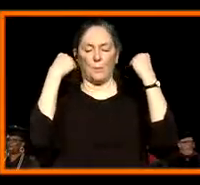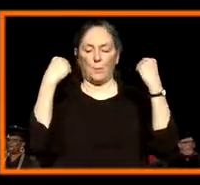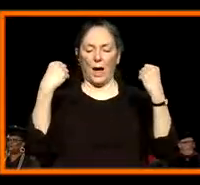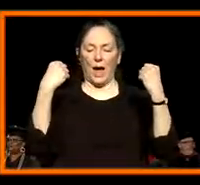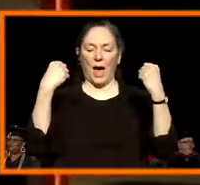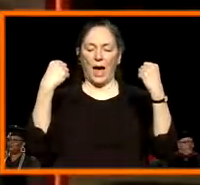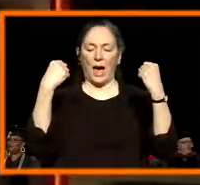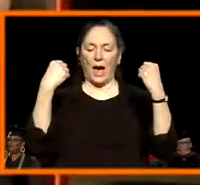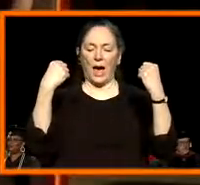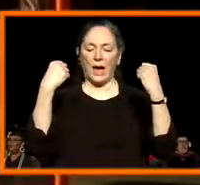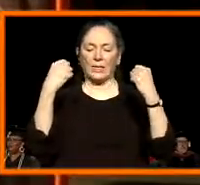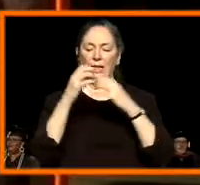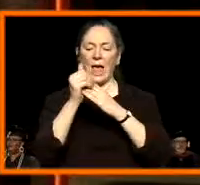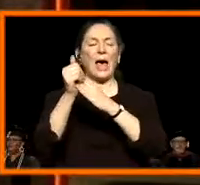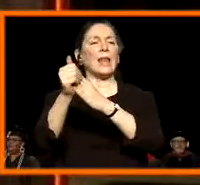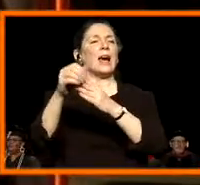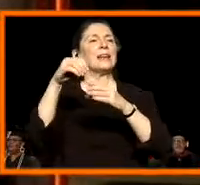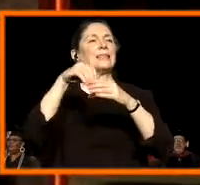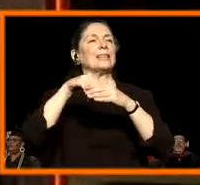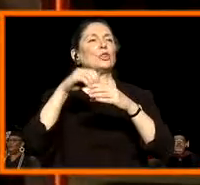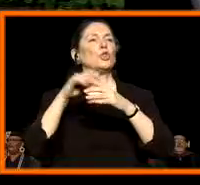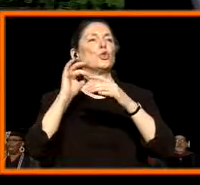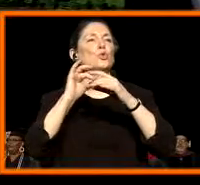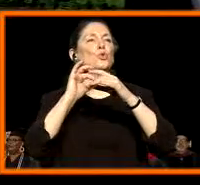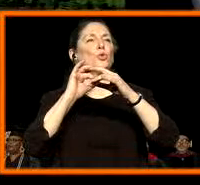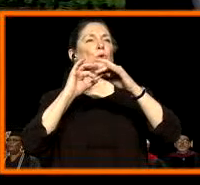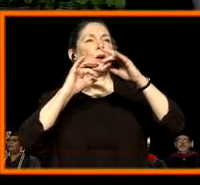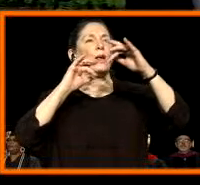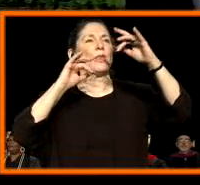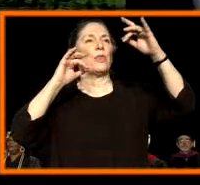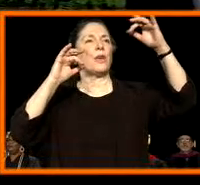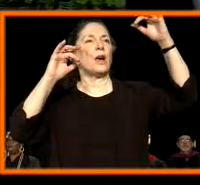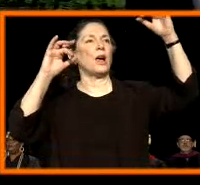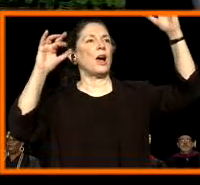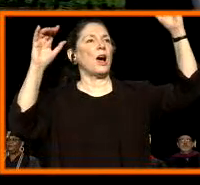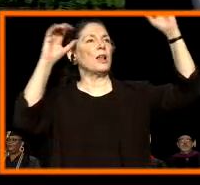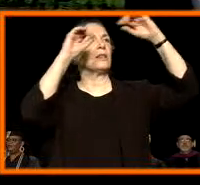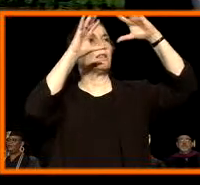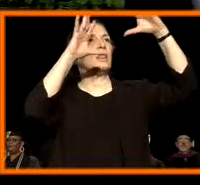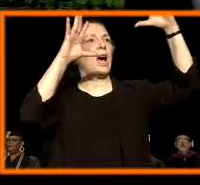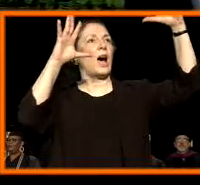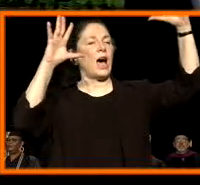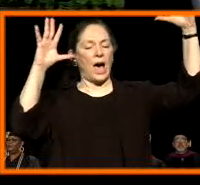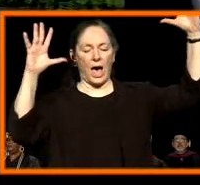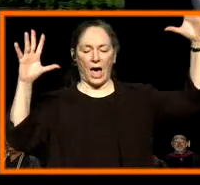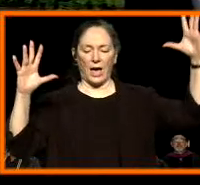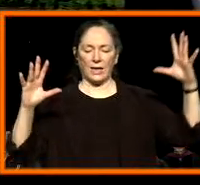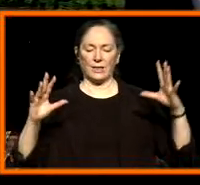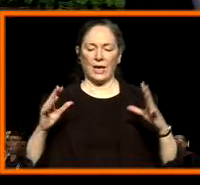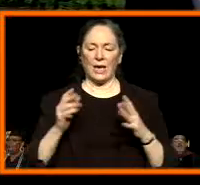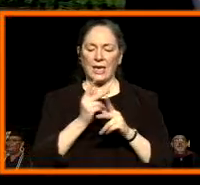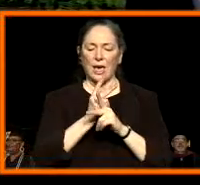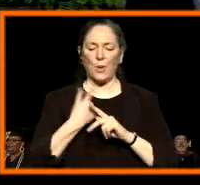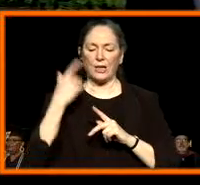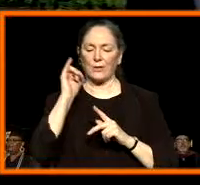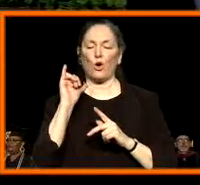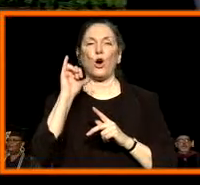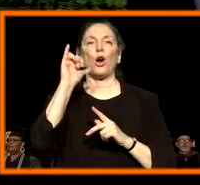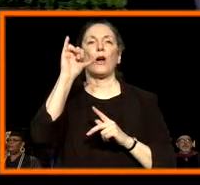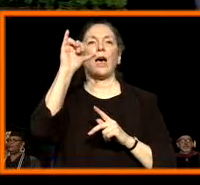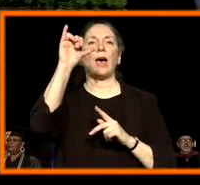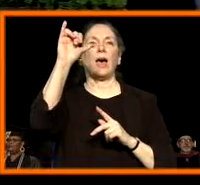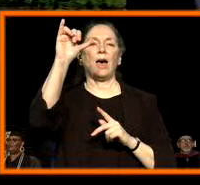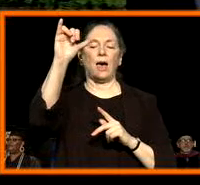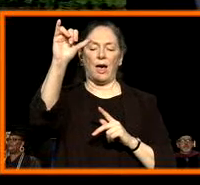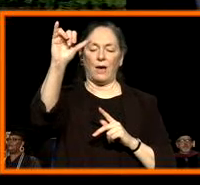thy might led us into the light, keep us